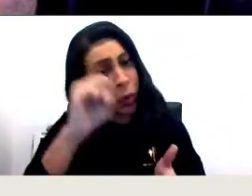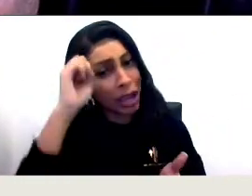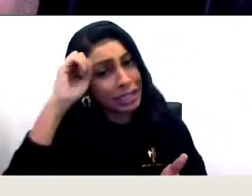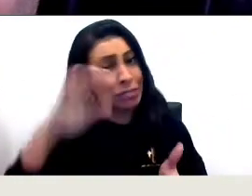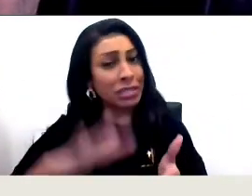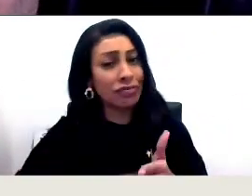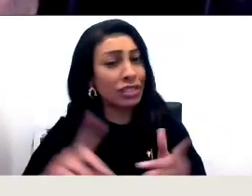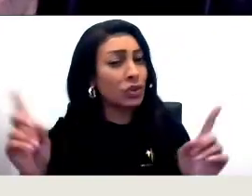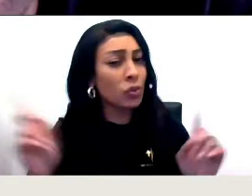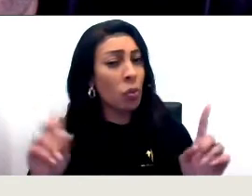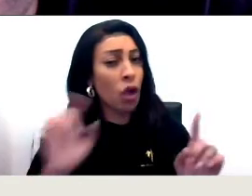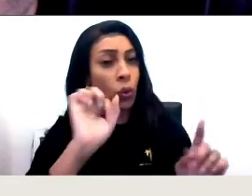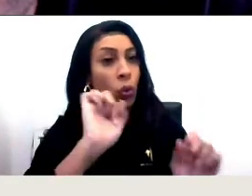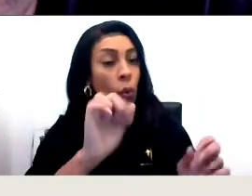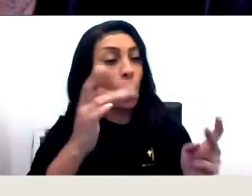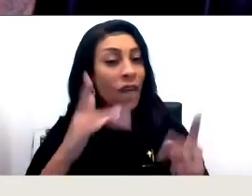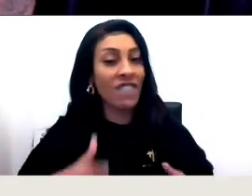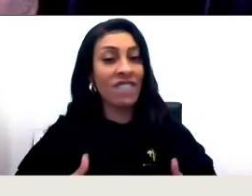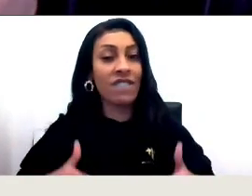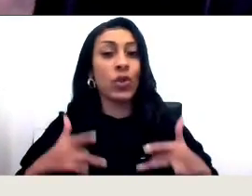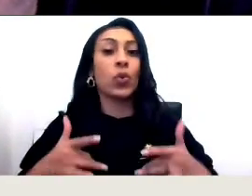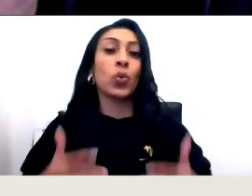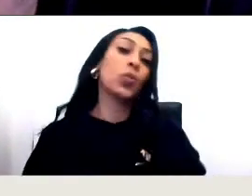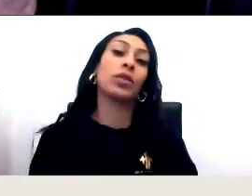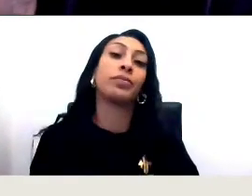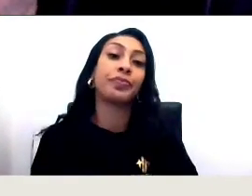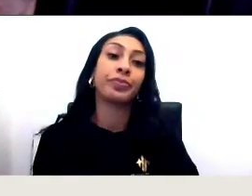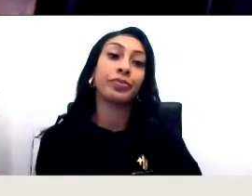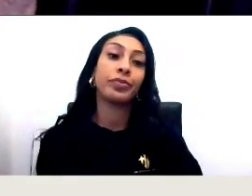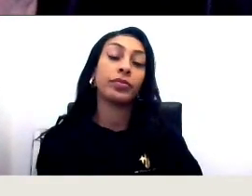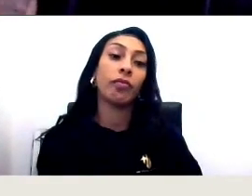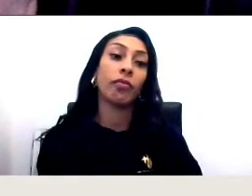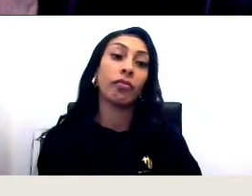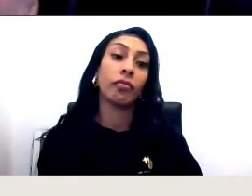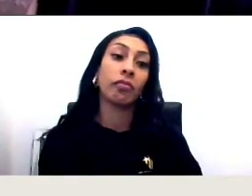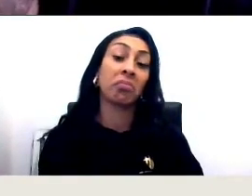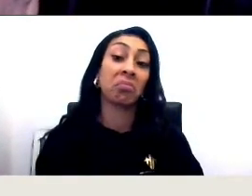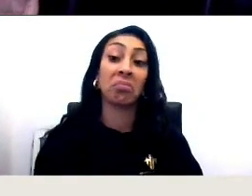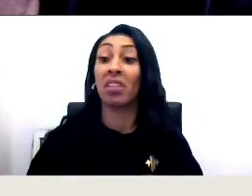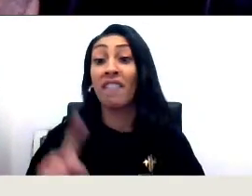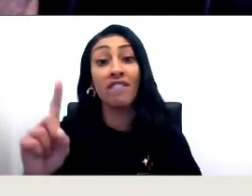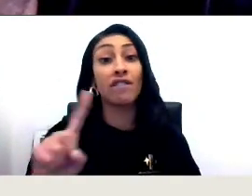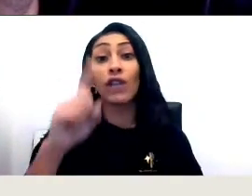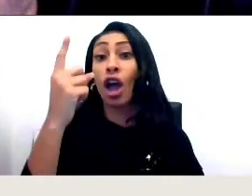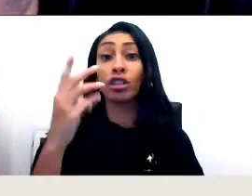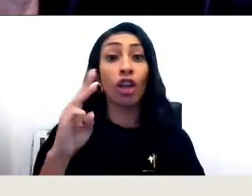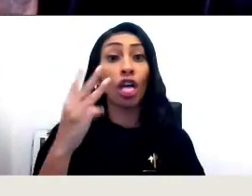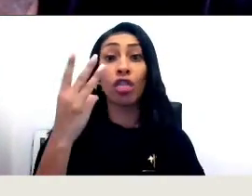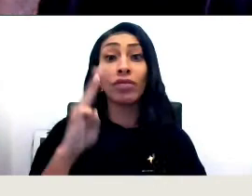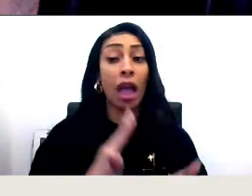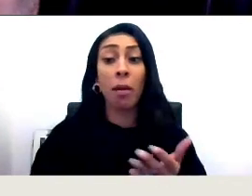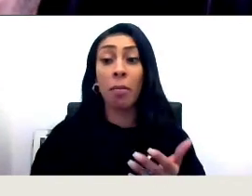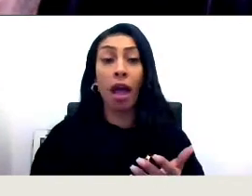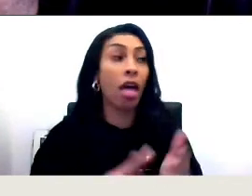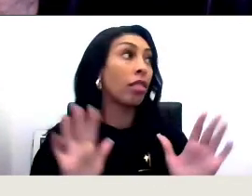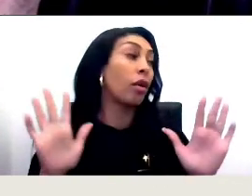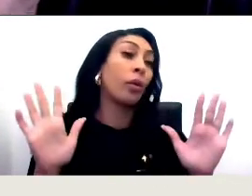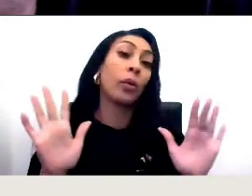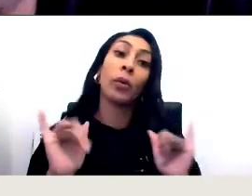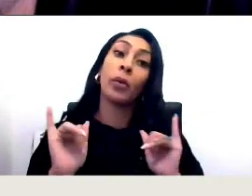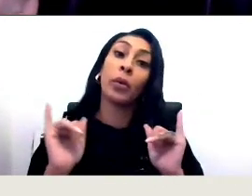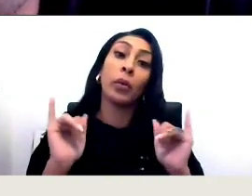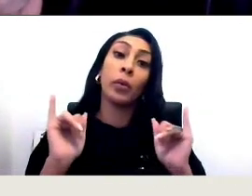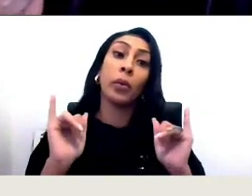experience? How have you kind of navigated it? Sure. I mean, the first 3 months have been tough for me because you wake up